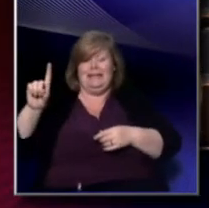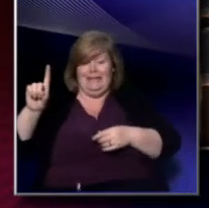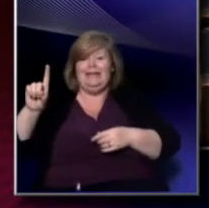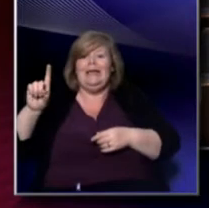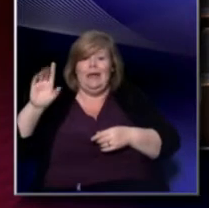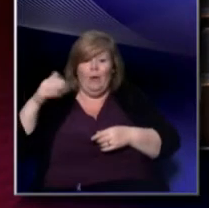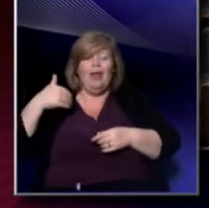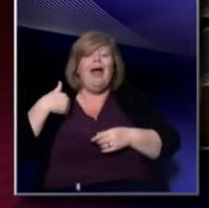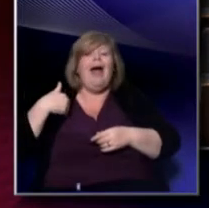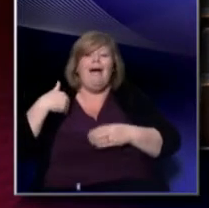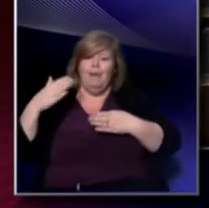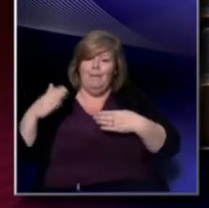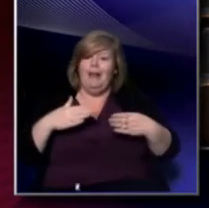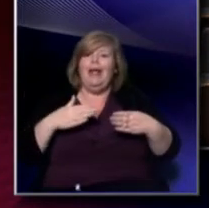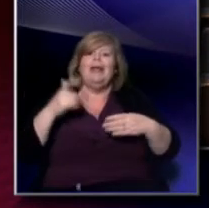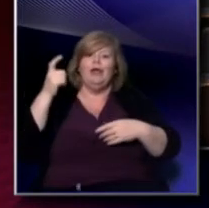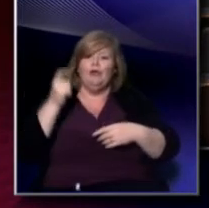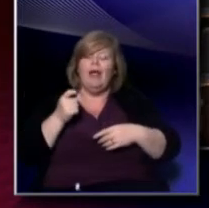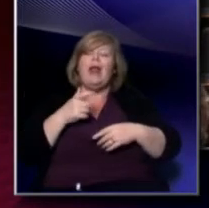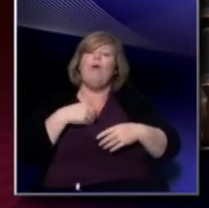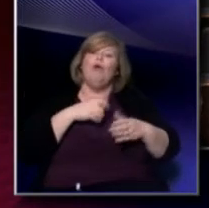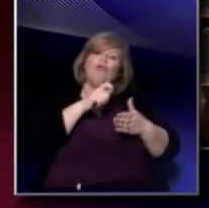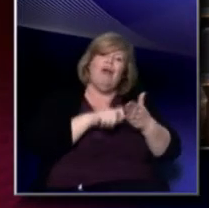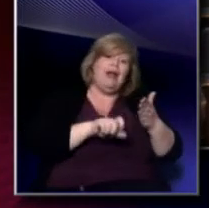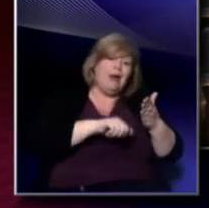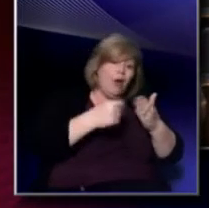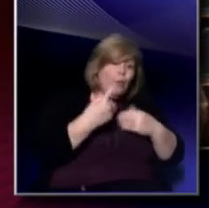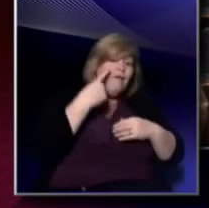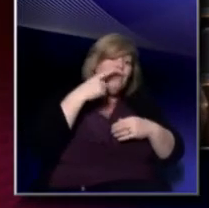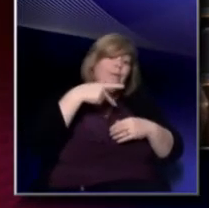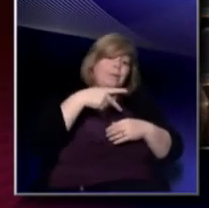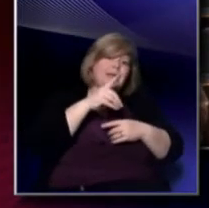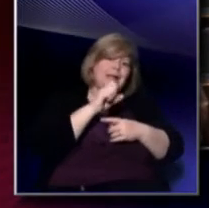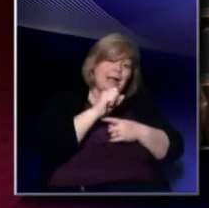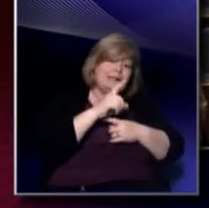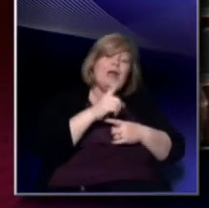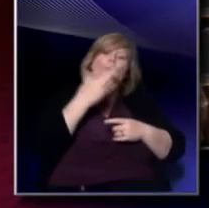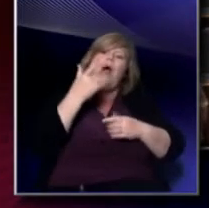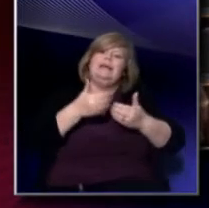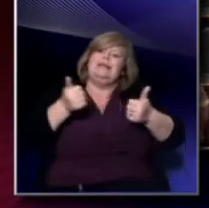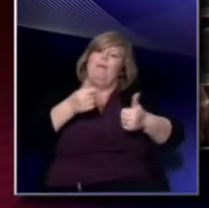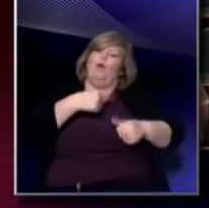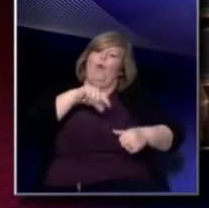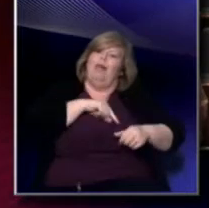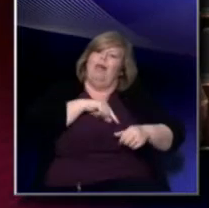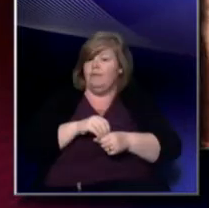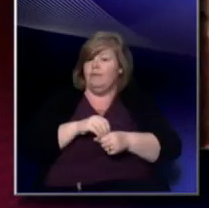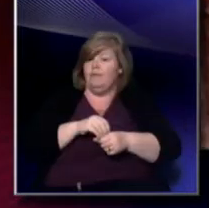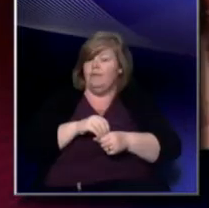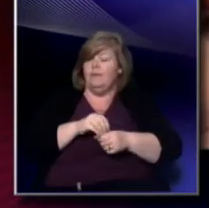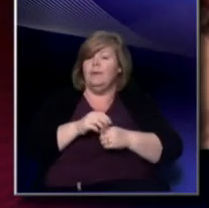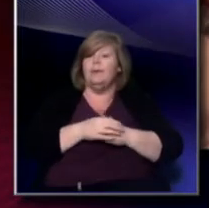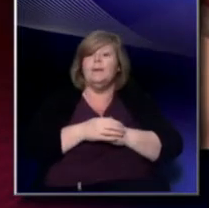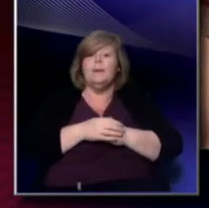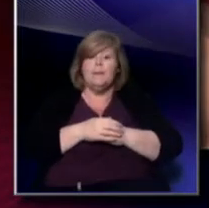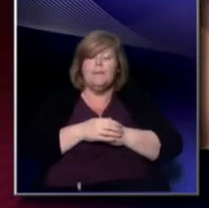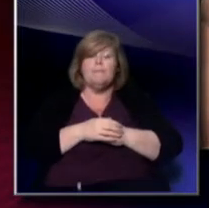grant for PDSD, because each of them qualified on their own, and the same thing with implementations. This is Mark Sims. Is there